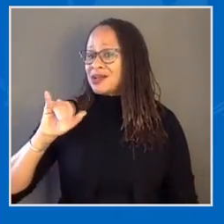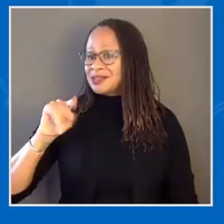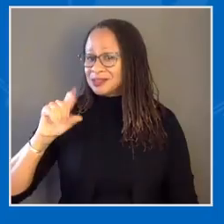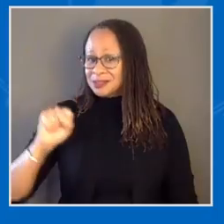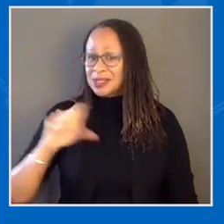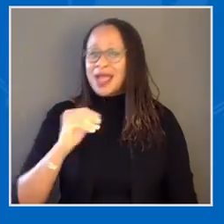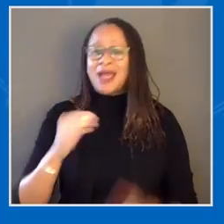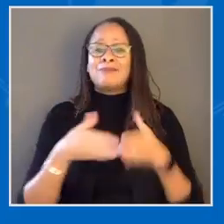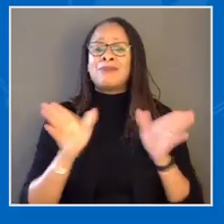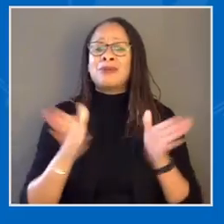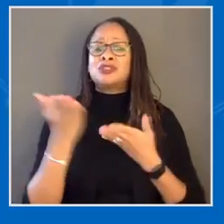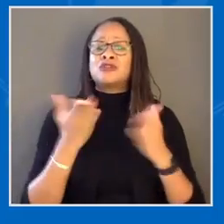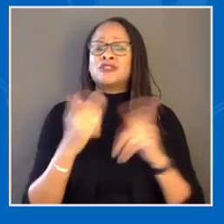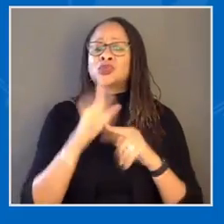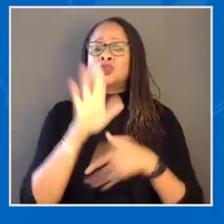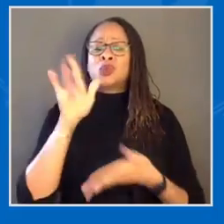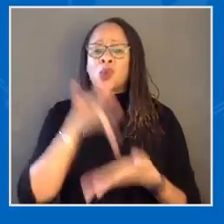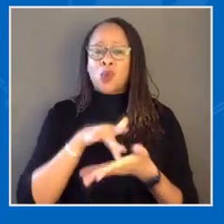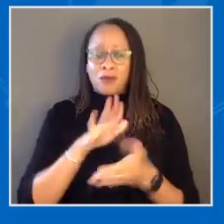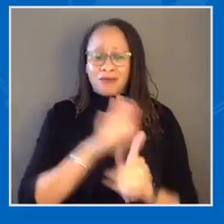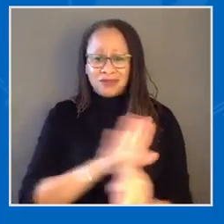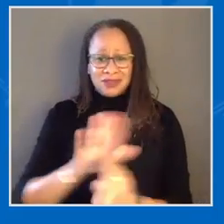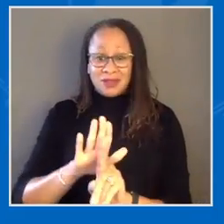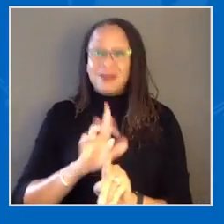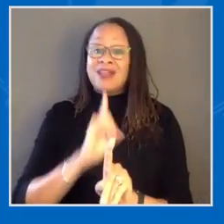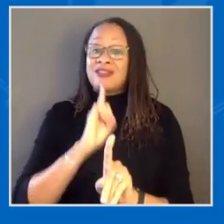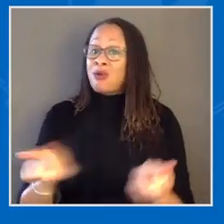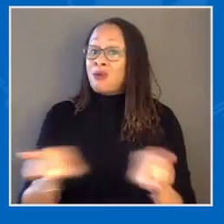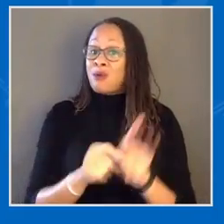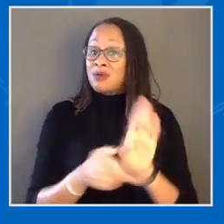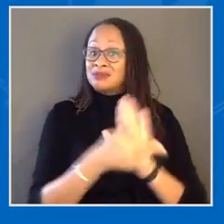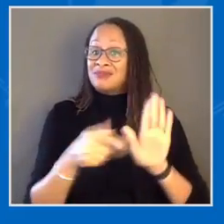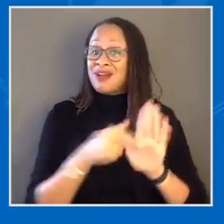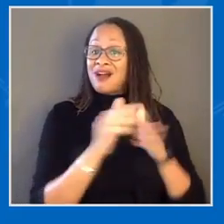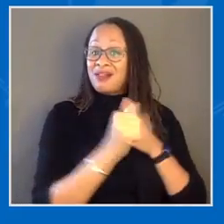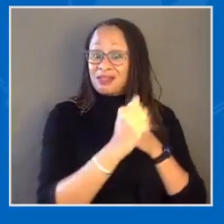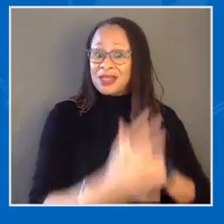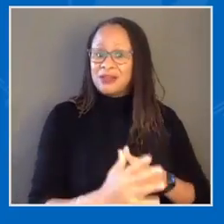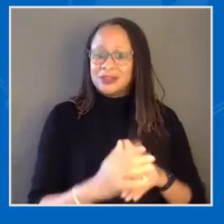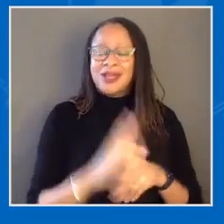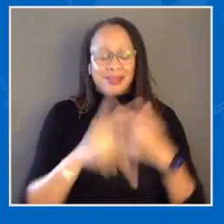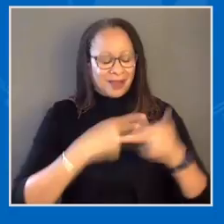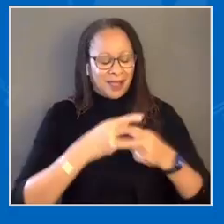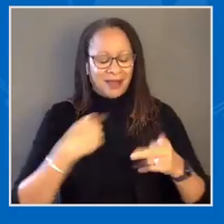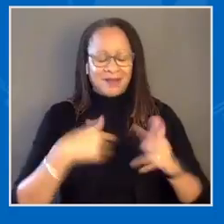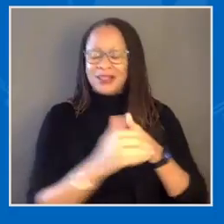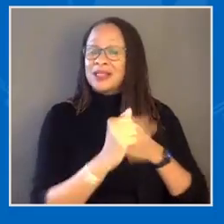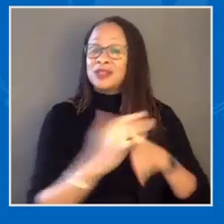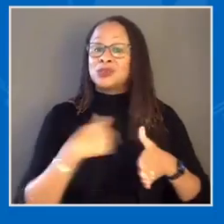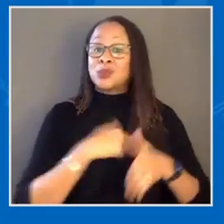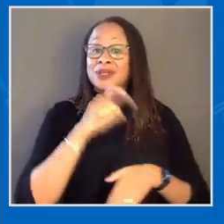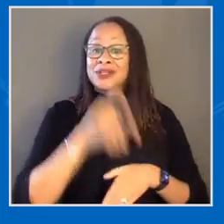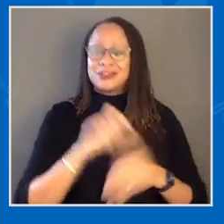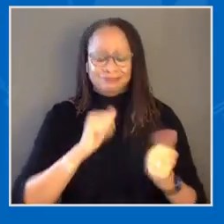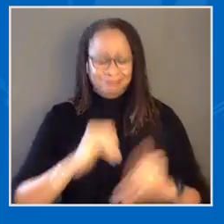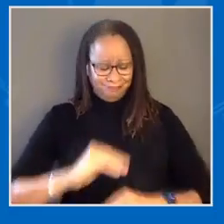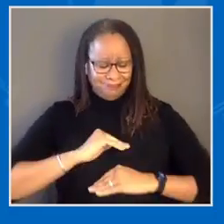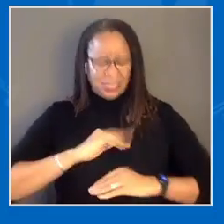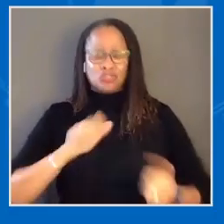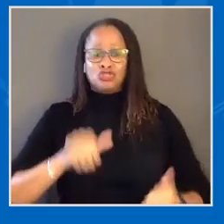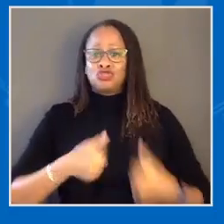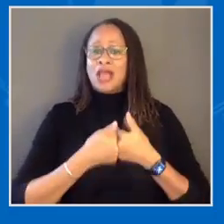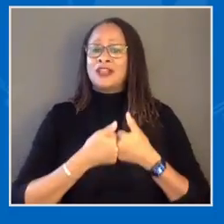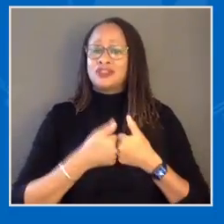core. And they are leaders, the leaders we need to meet the challenges of this